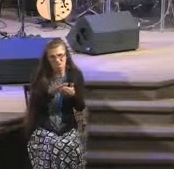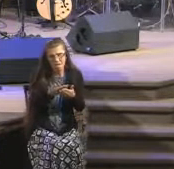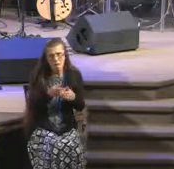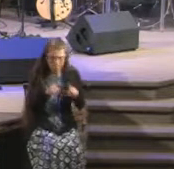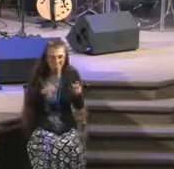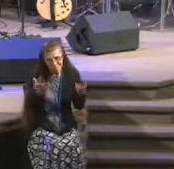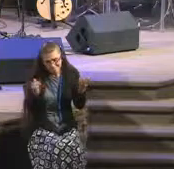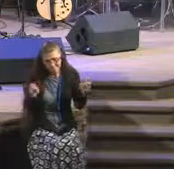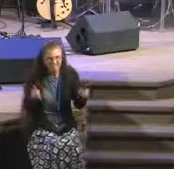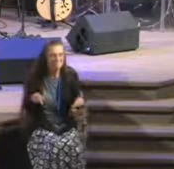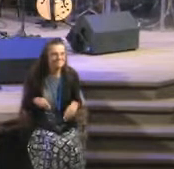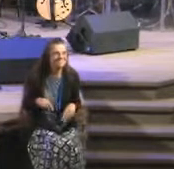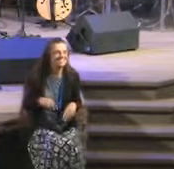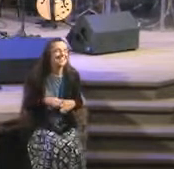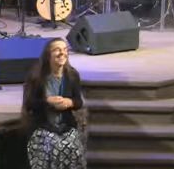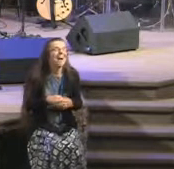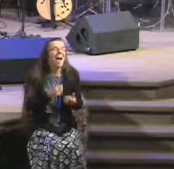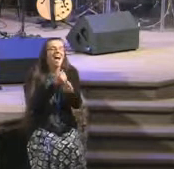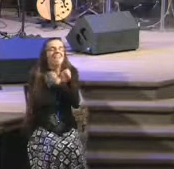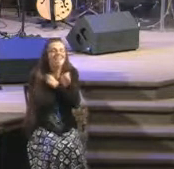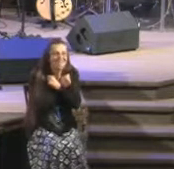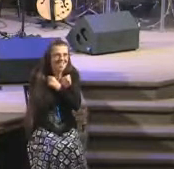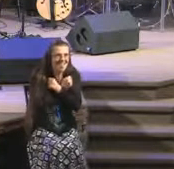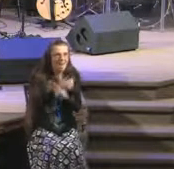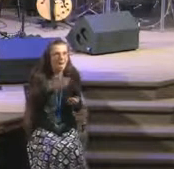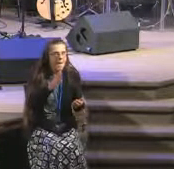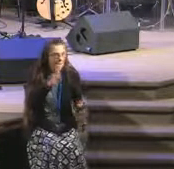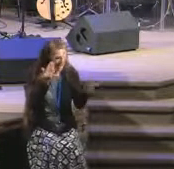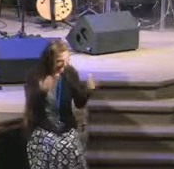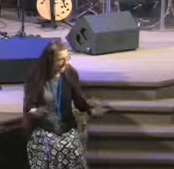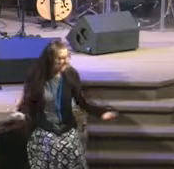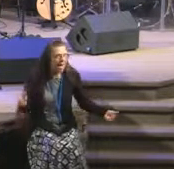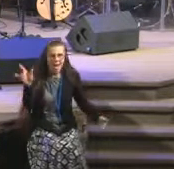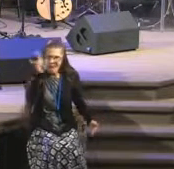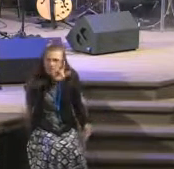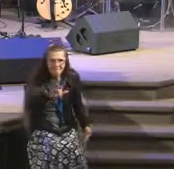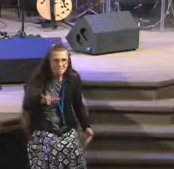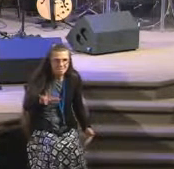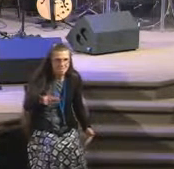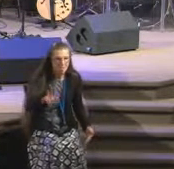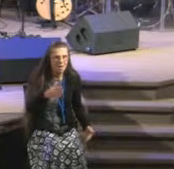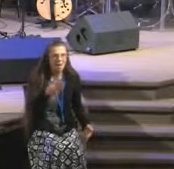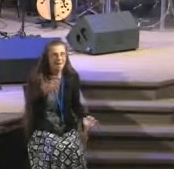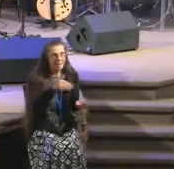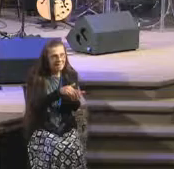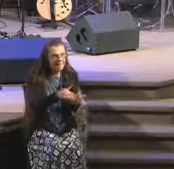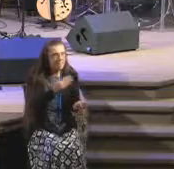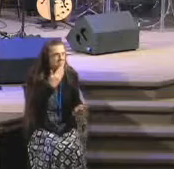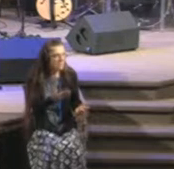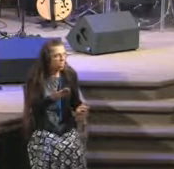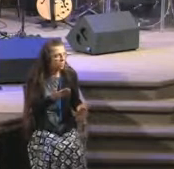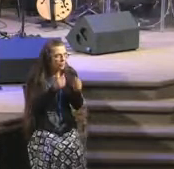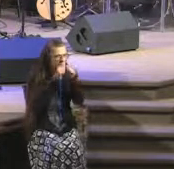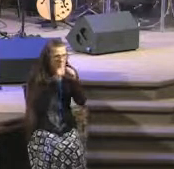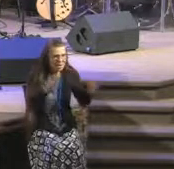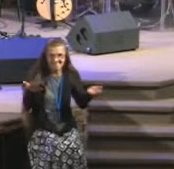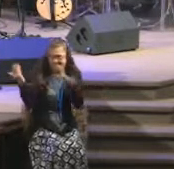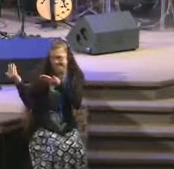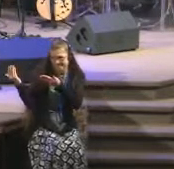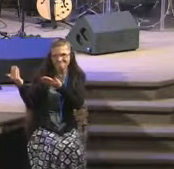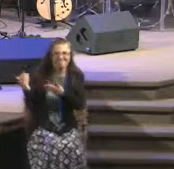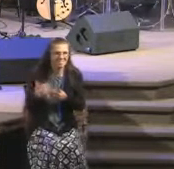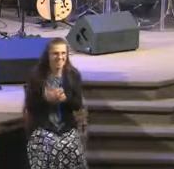I'll take that one, but I love being here, and I love you. And again, thank you for blessing us.